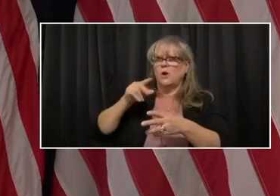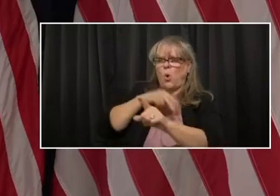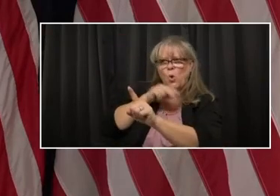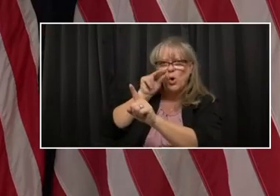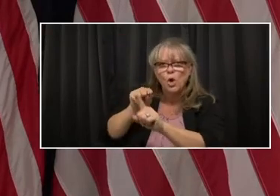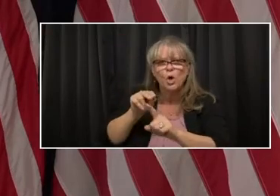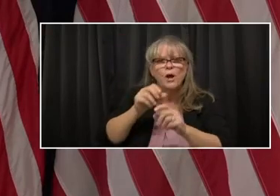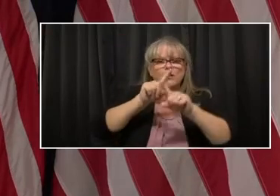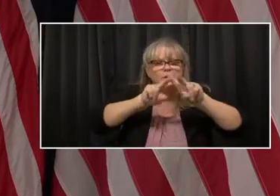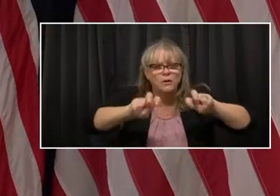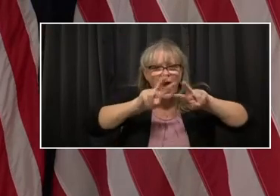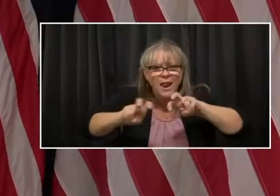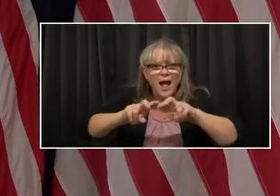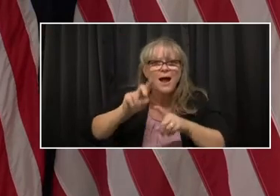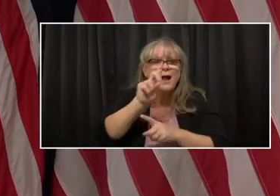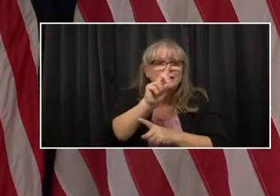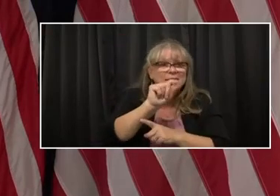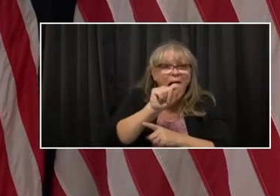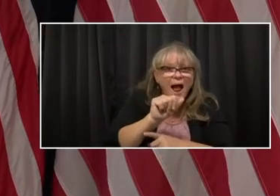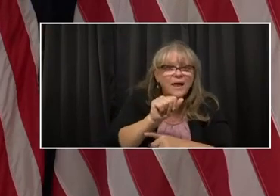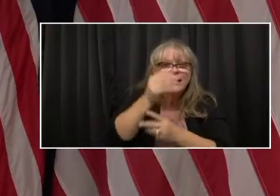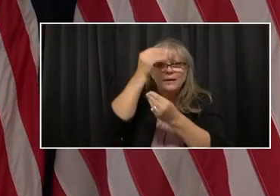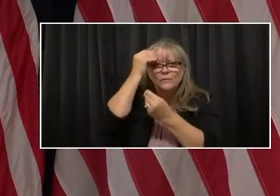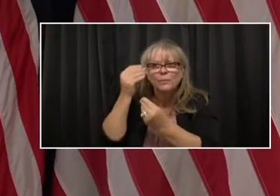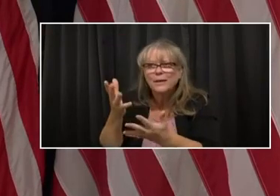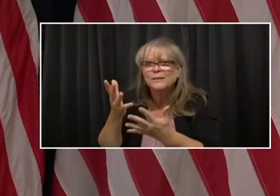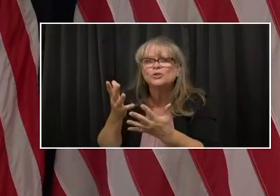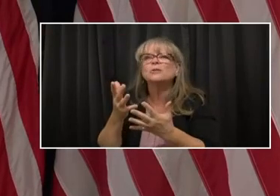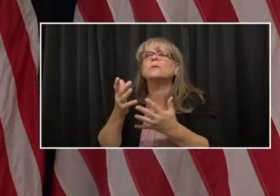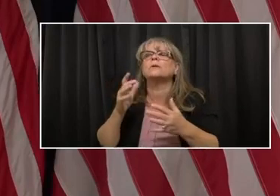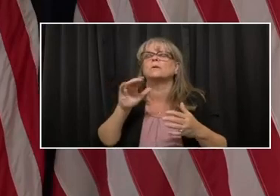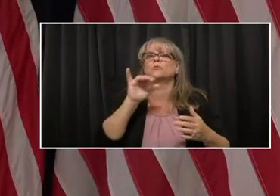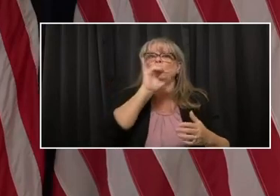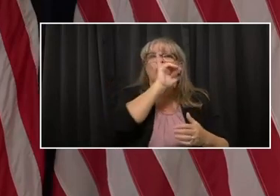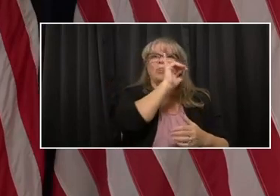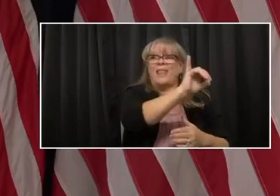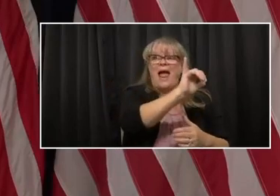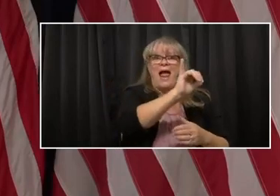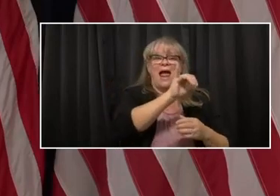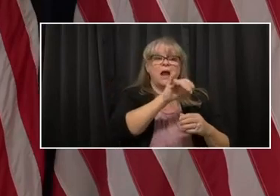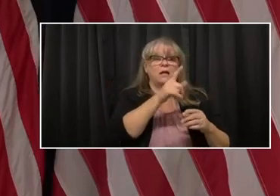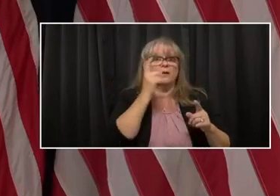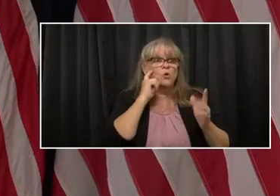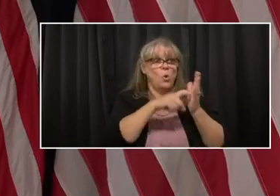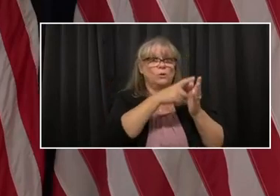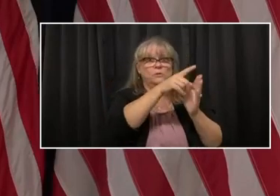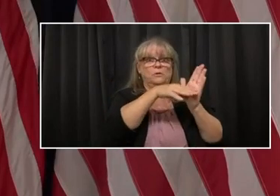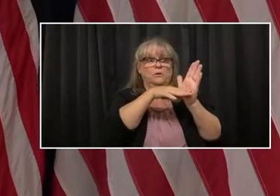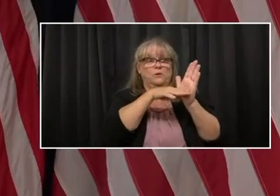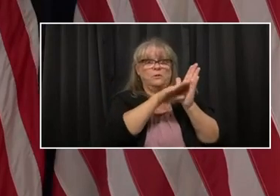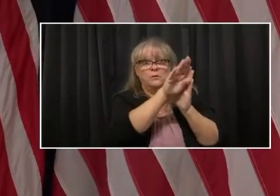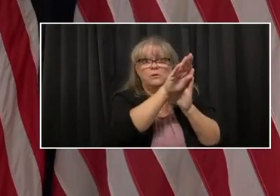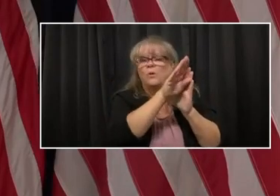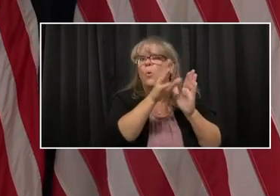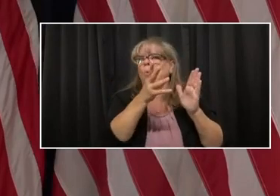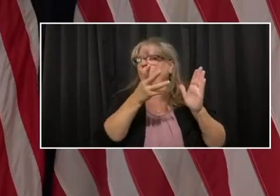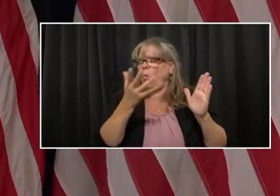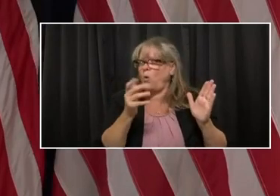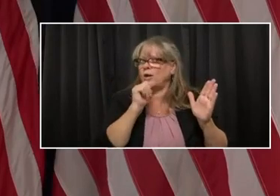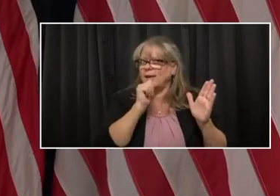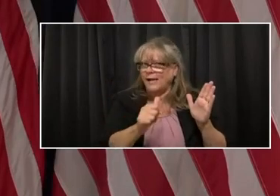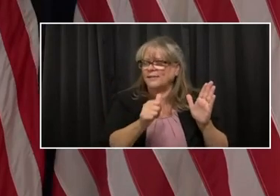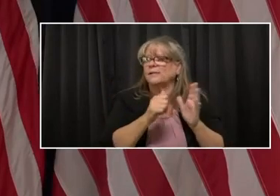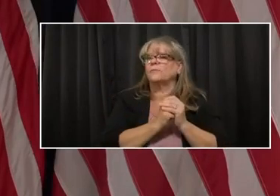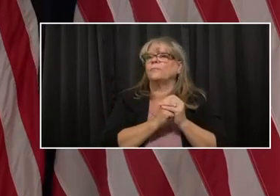cases, we need to make sure that we take additional steps to be safe. But what's working here, and this is why we want to continue what works. The